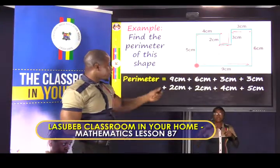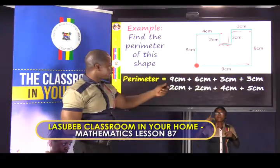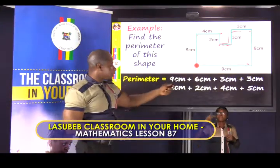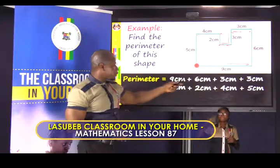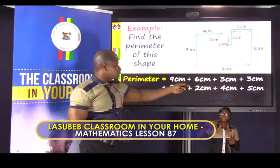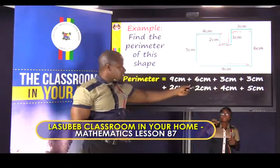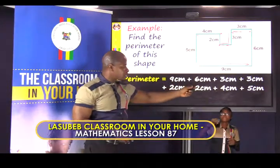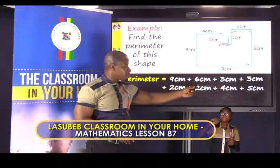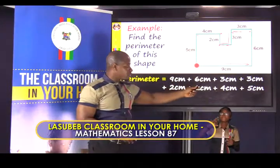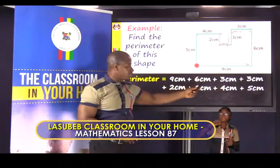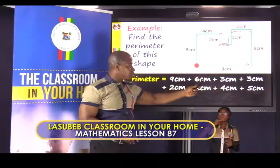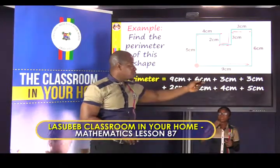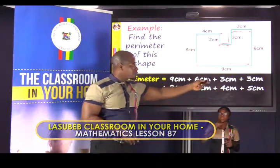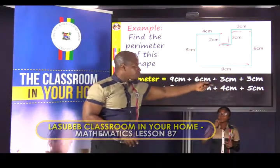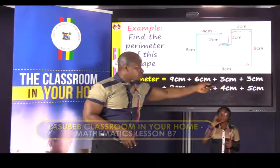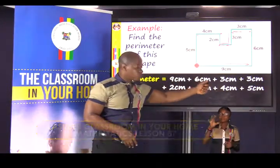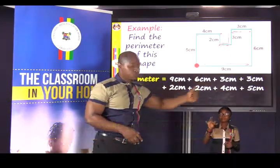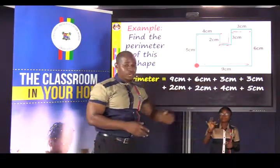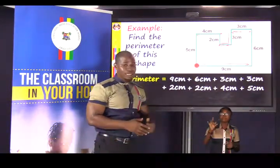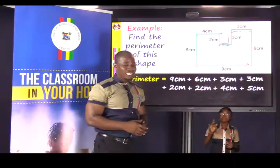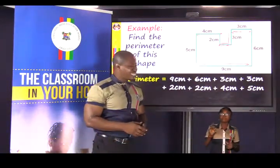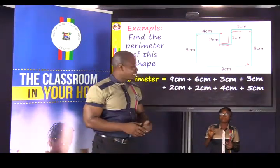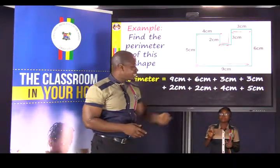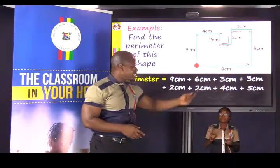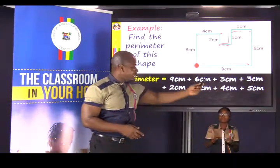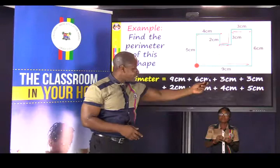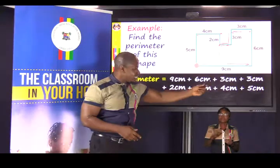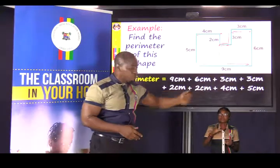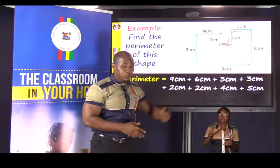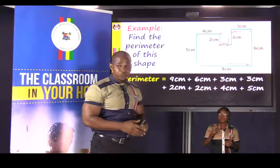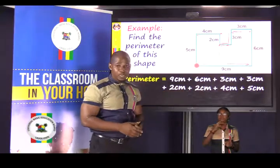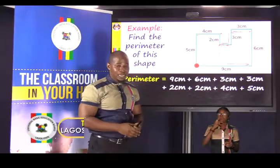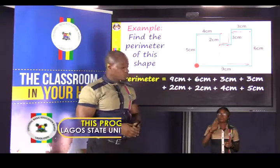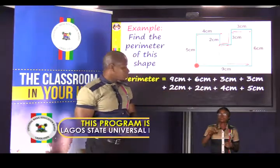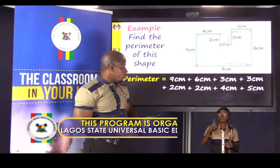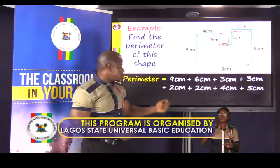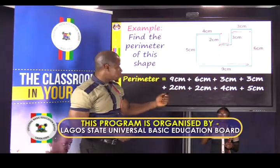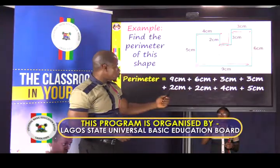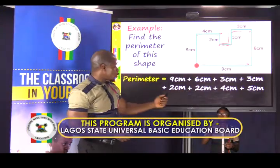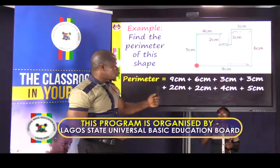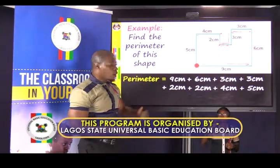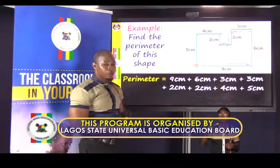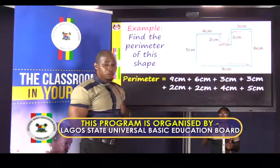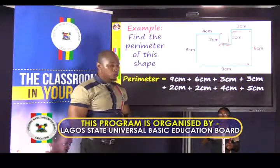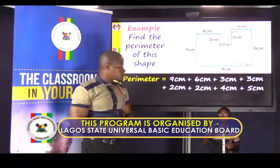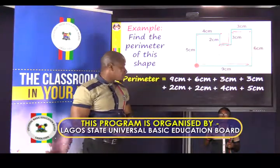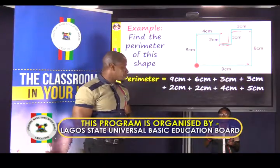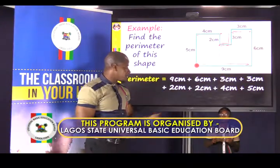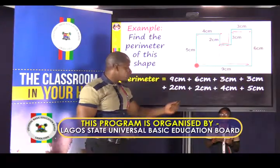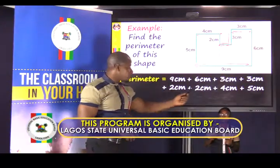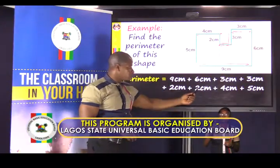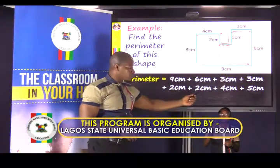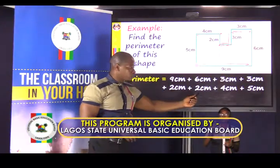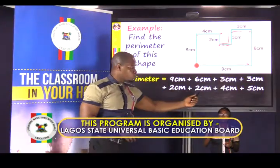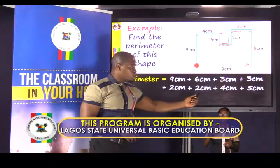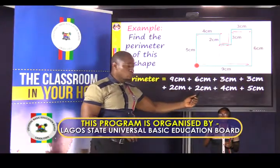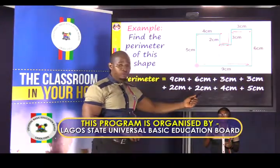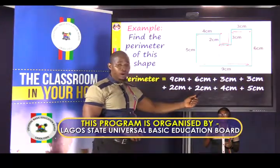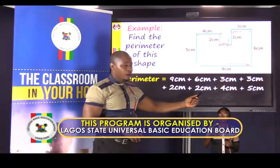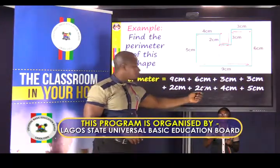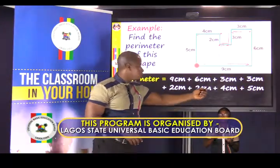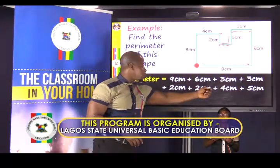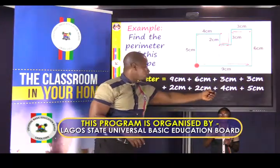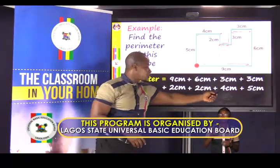perimeter. 9 plus 6 is 15. 15 plus 3 is 18. 18 plus 3 is 21. 21 plus 2 is 23. And 3 plus